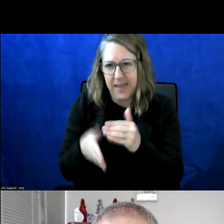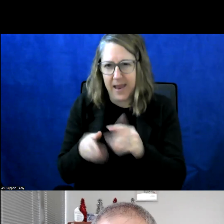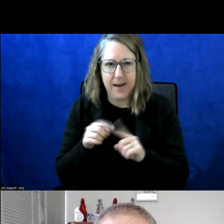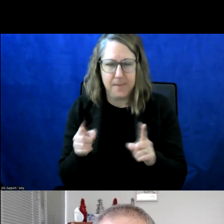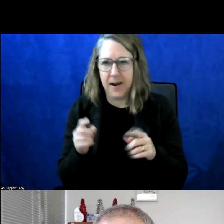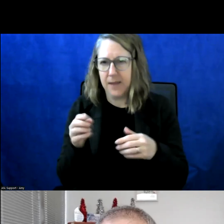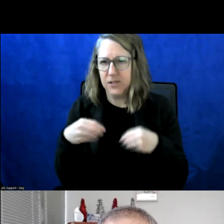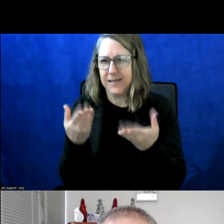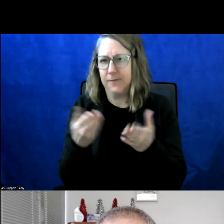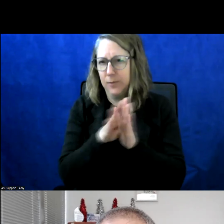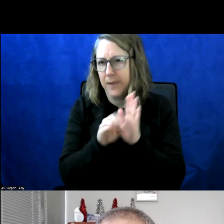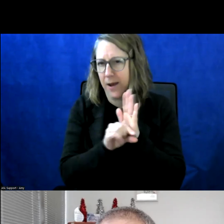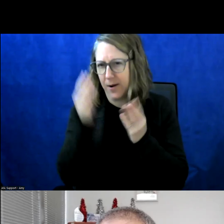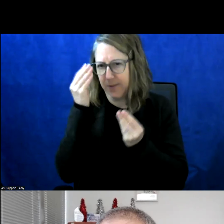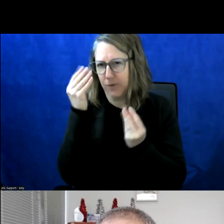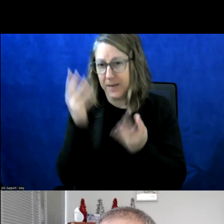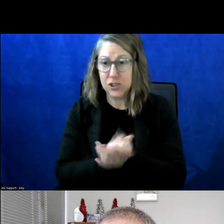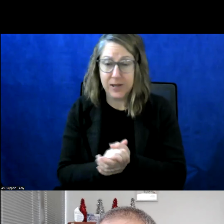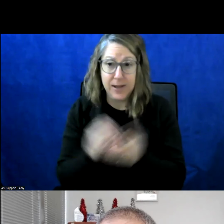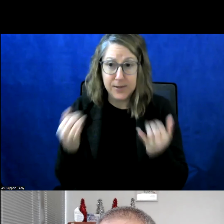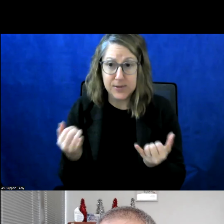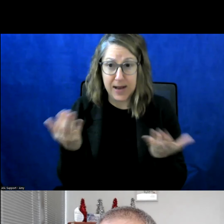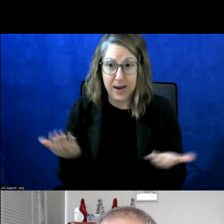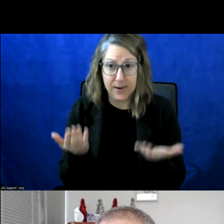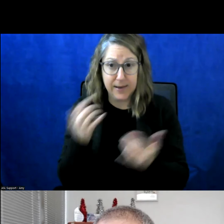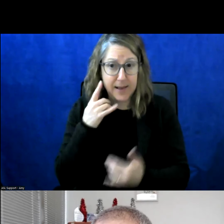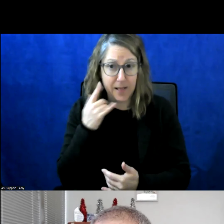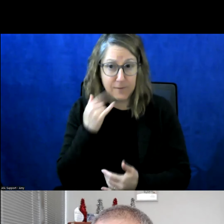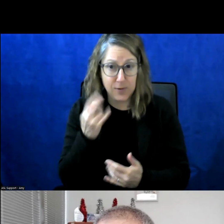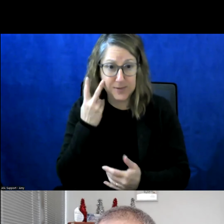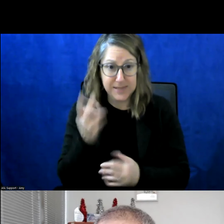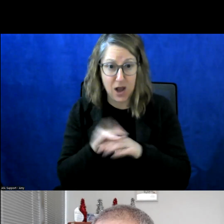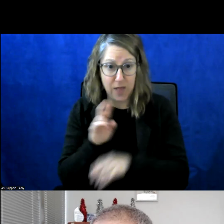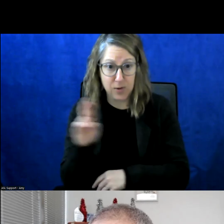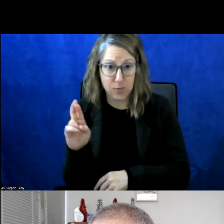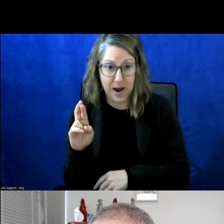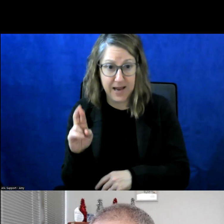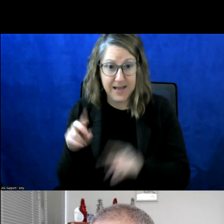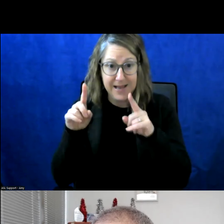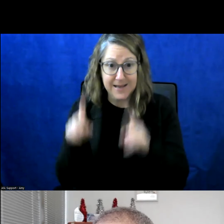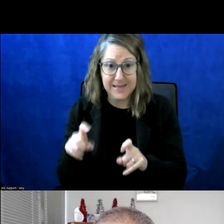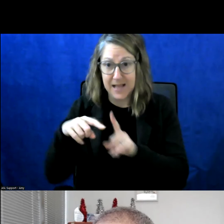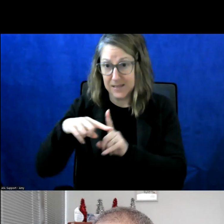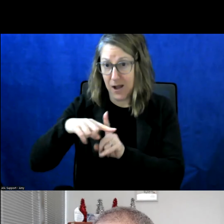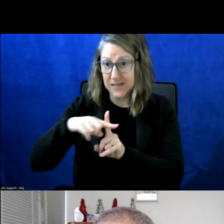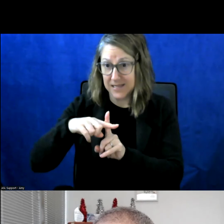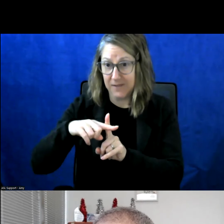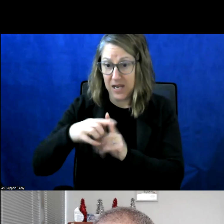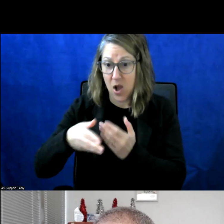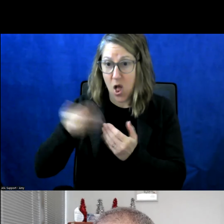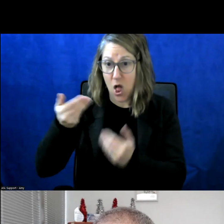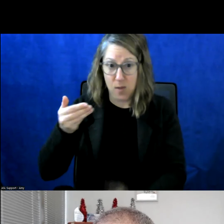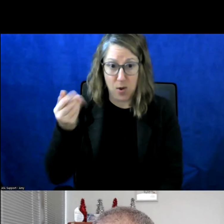this as background. So now in California, what you'll see here on the right-hand side is, so test positivity is almost up